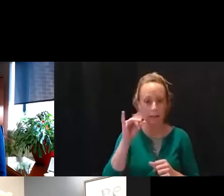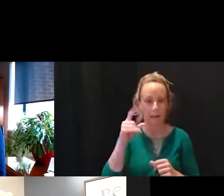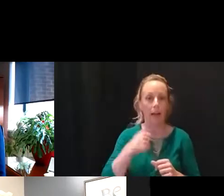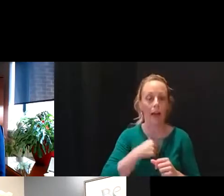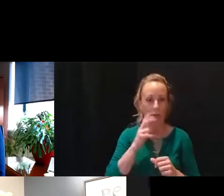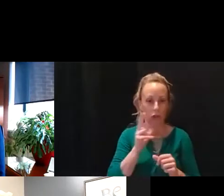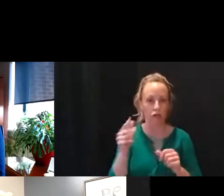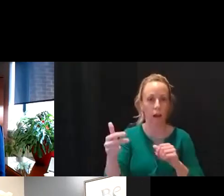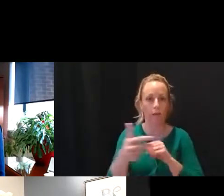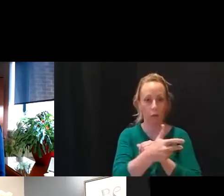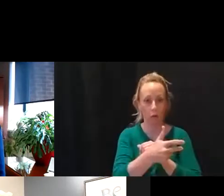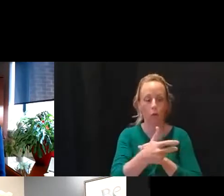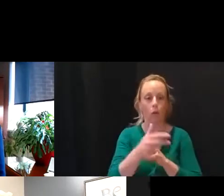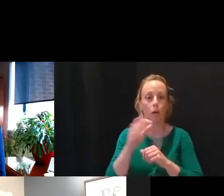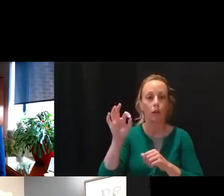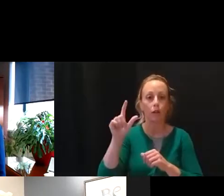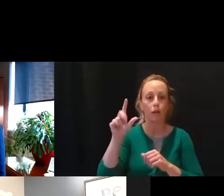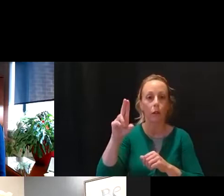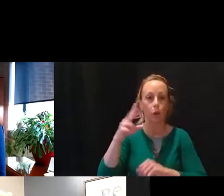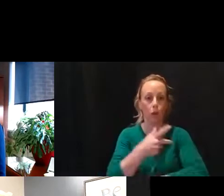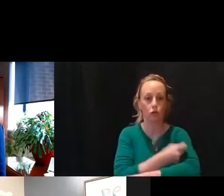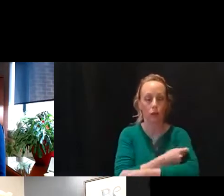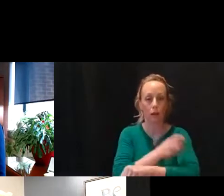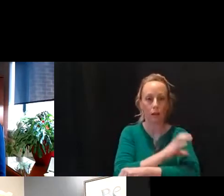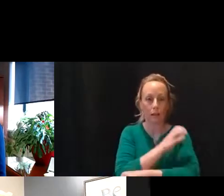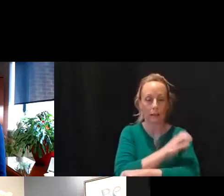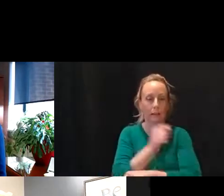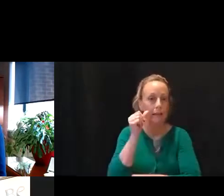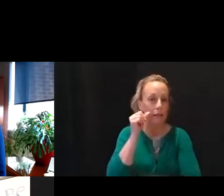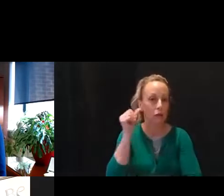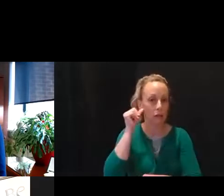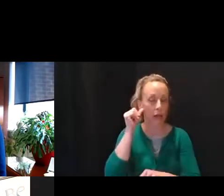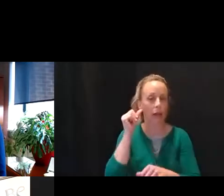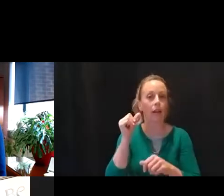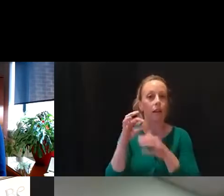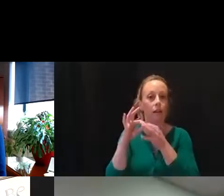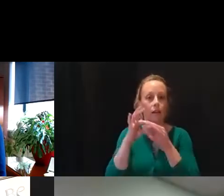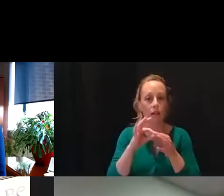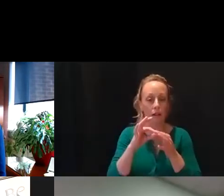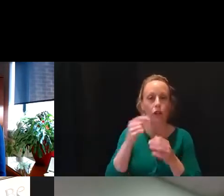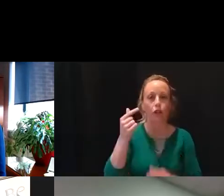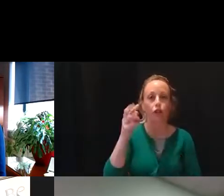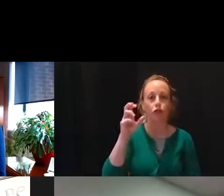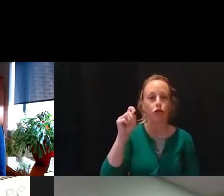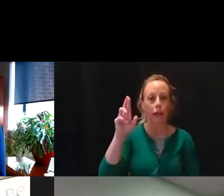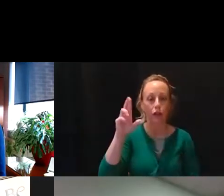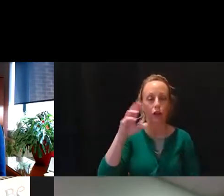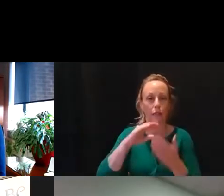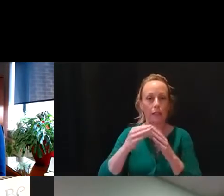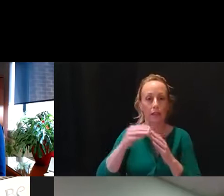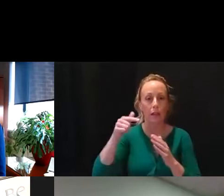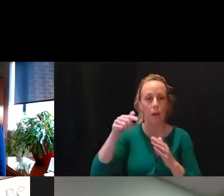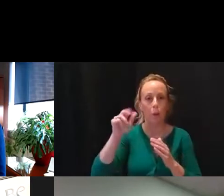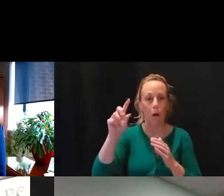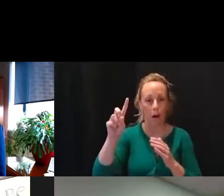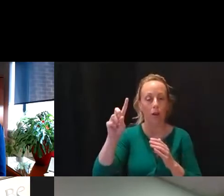shot vaccination clinic yesterday in connection with the Greater Quad City Auto Auction, and we were able to